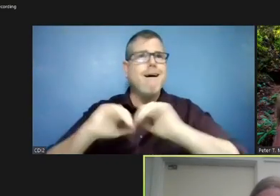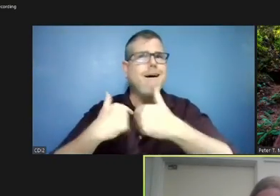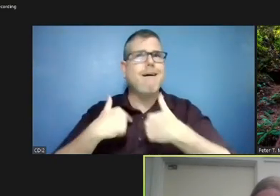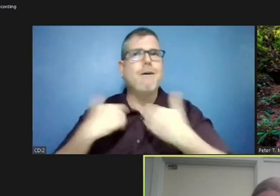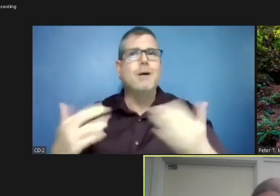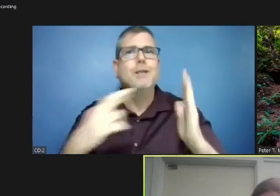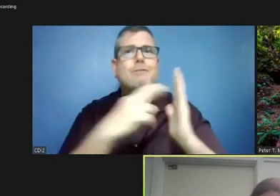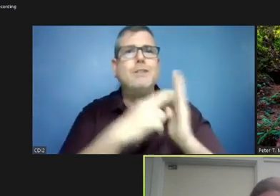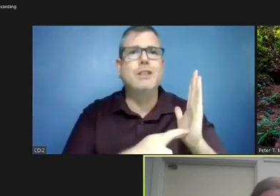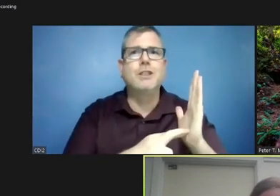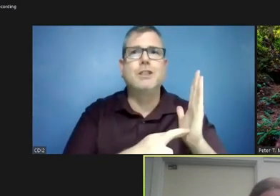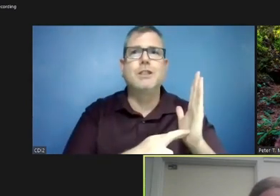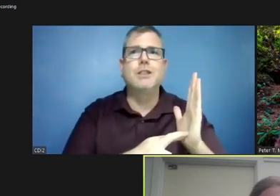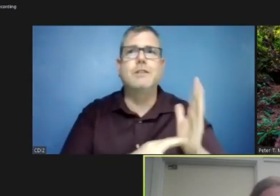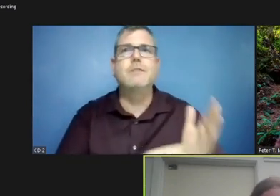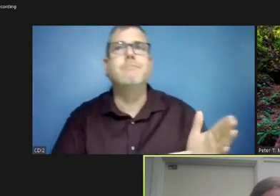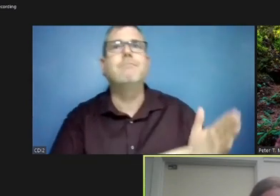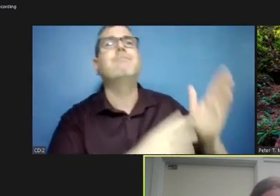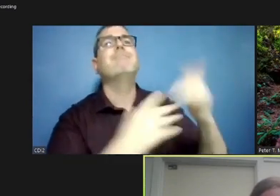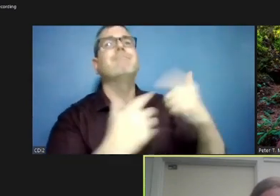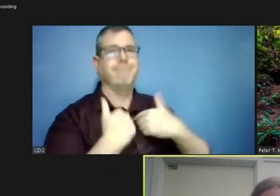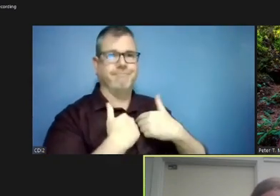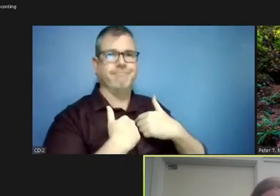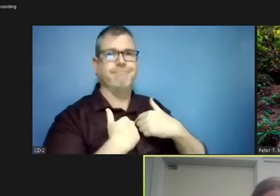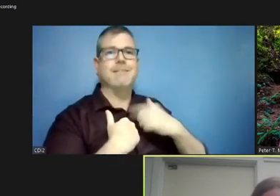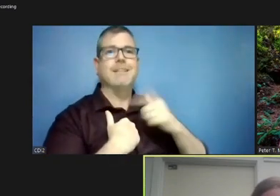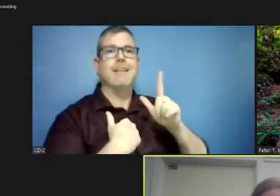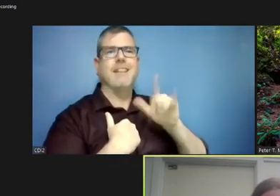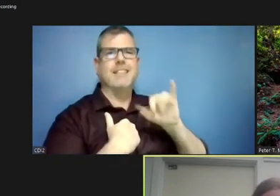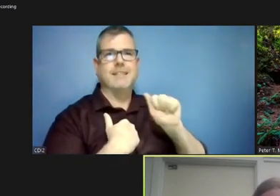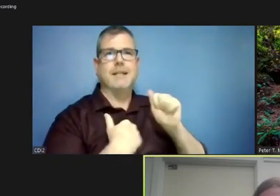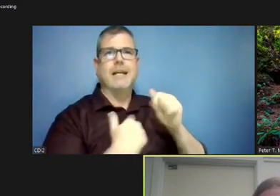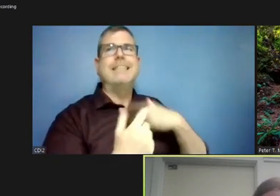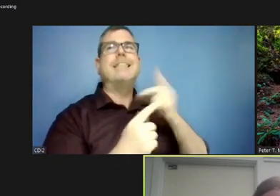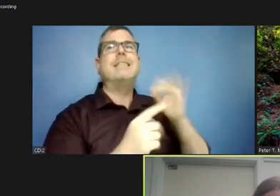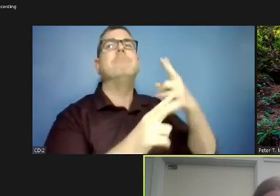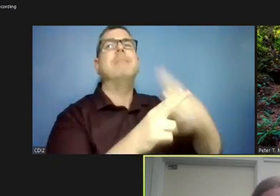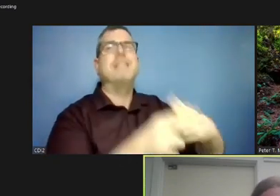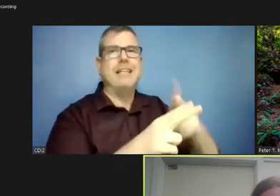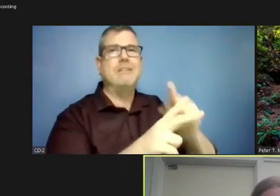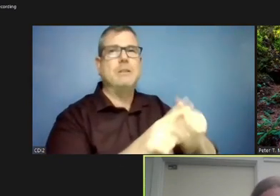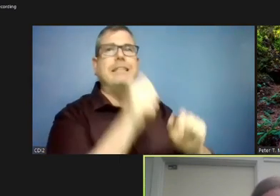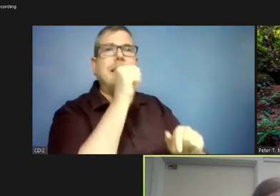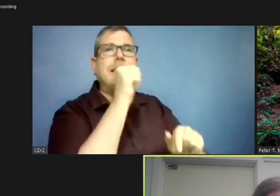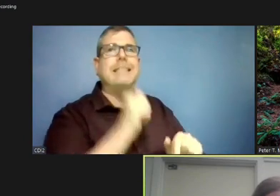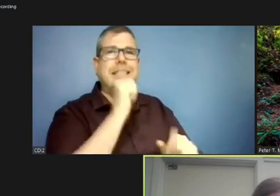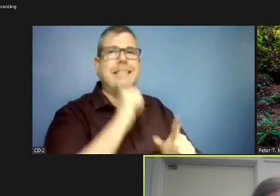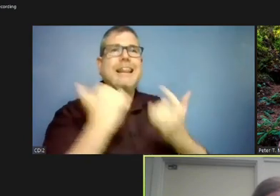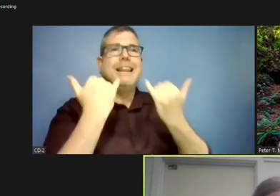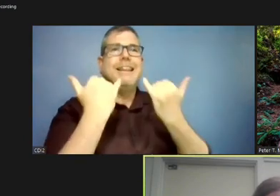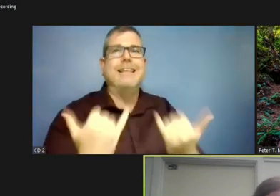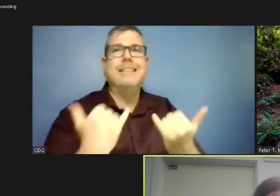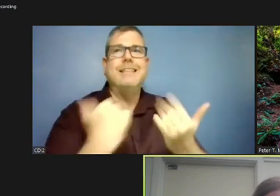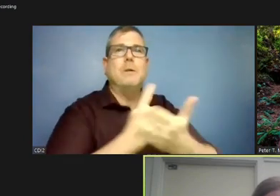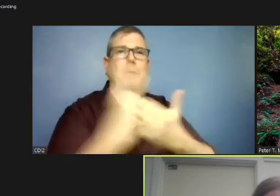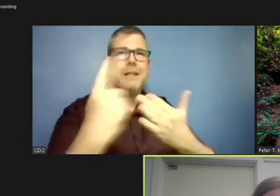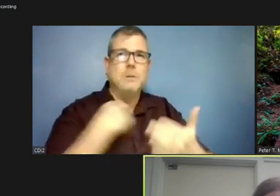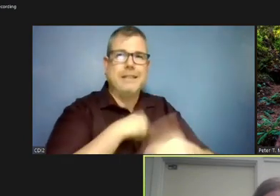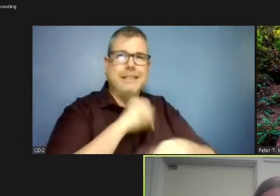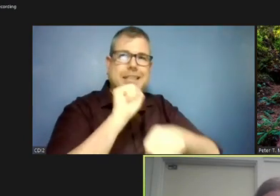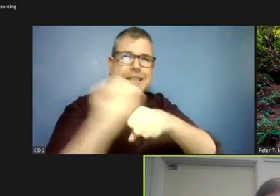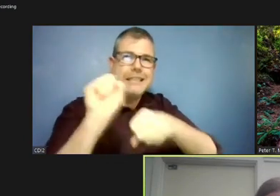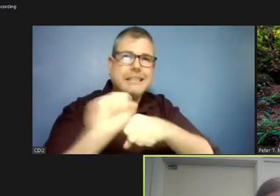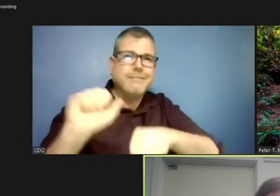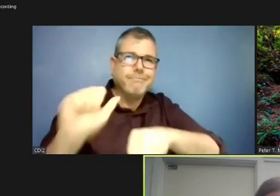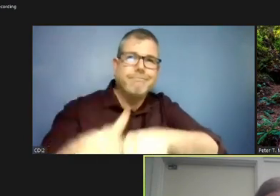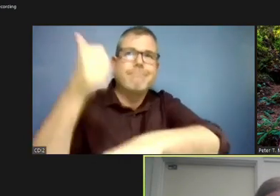is where a little bit of patience is needed. We are working this week to be able to set up a call center. We had a meeting today. It's going to take